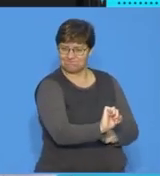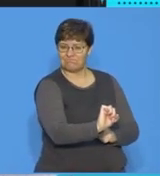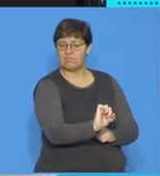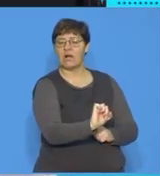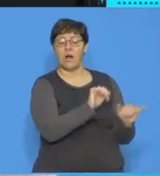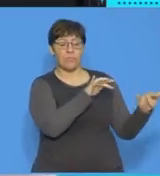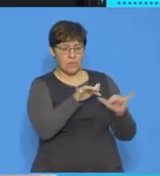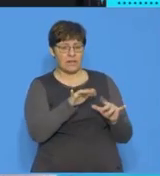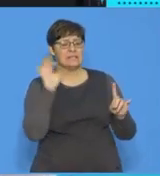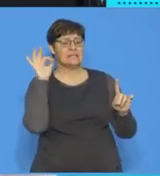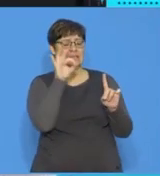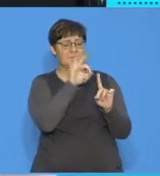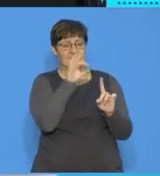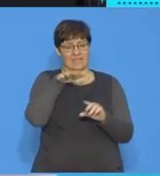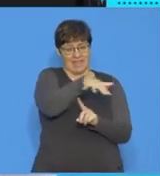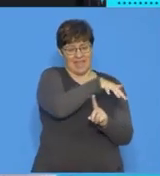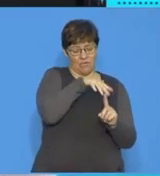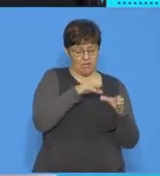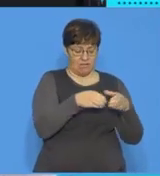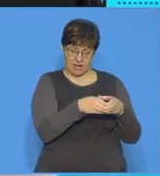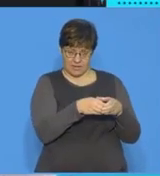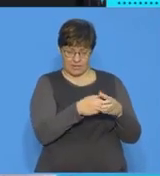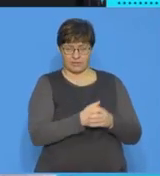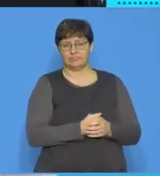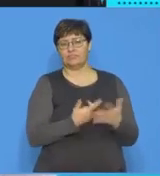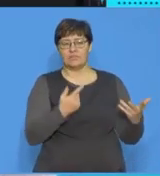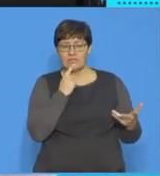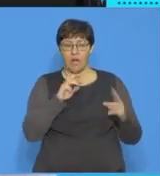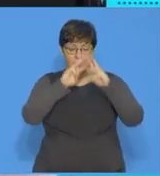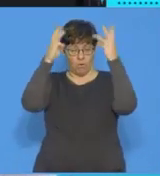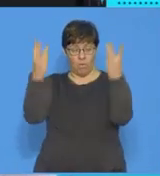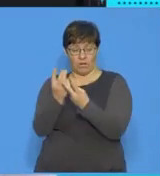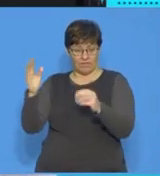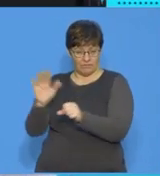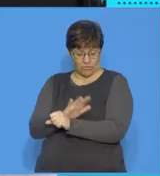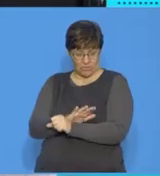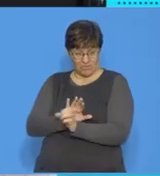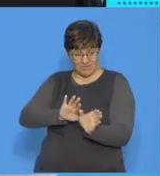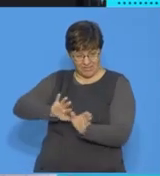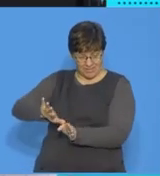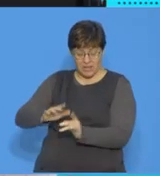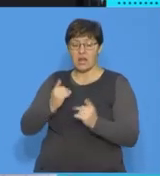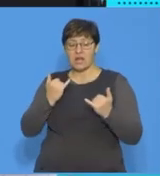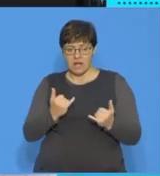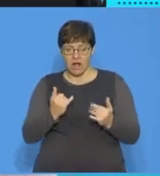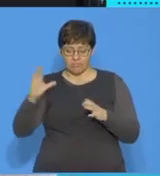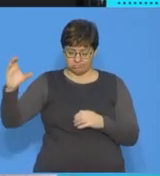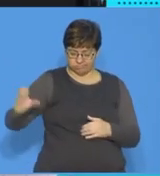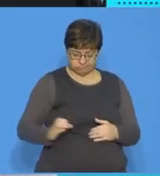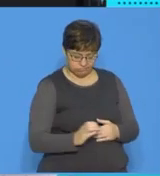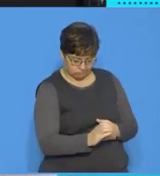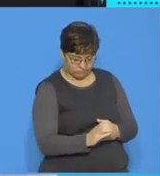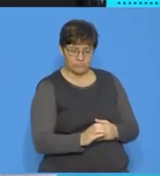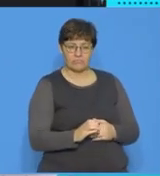area. So we've been looking at the population of humans in terms of the whole world. Now let's